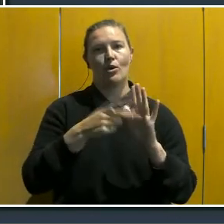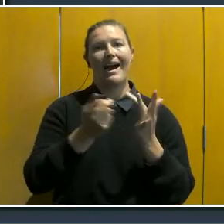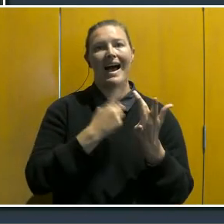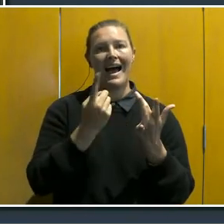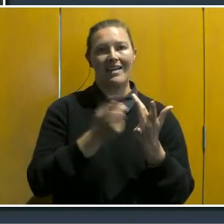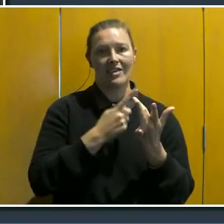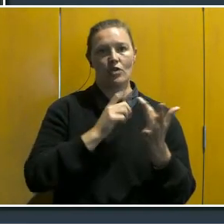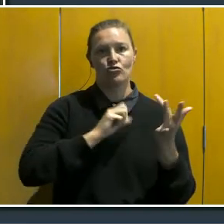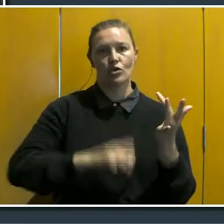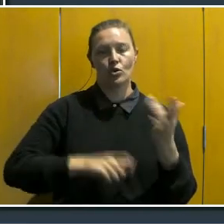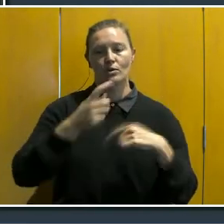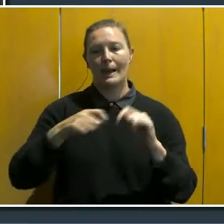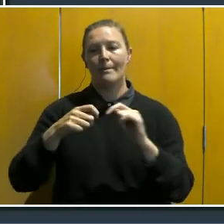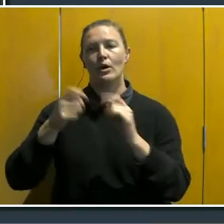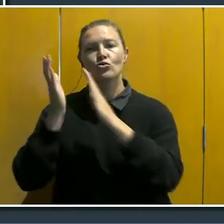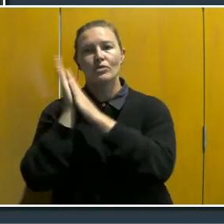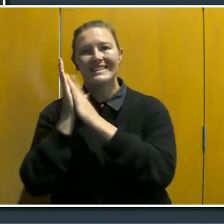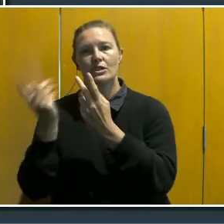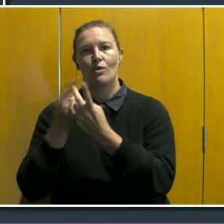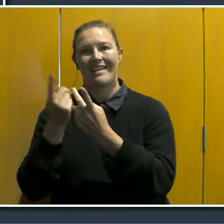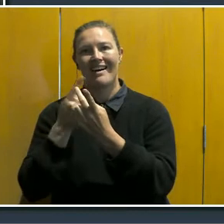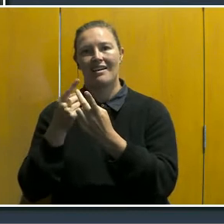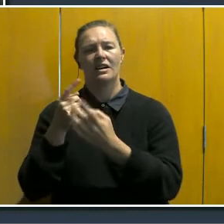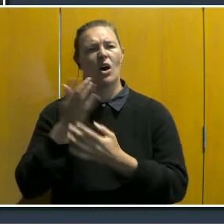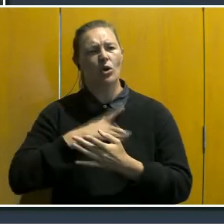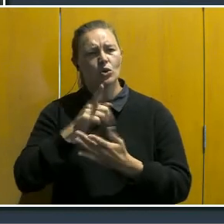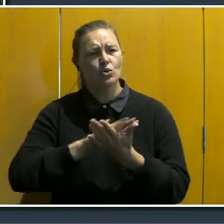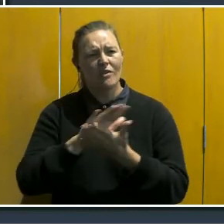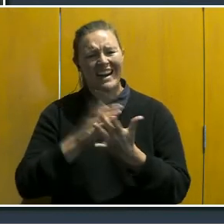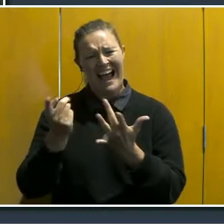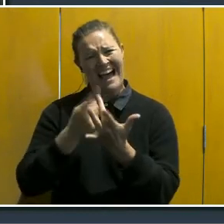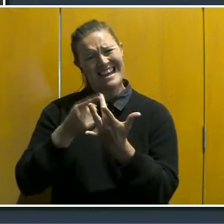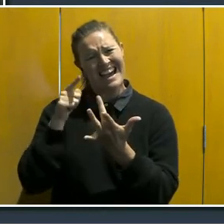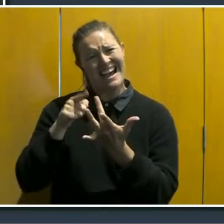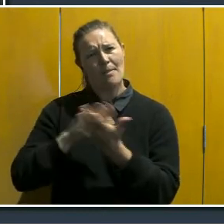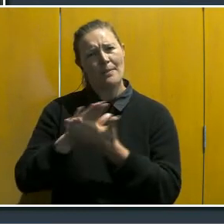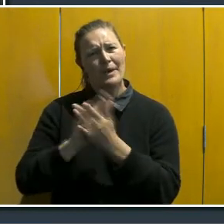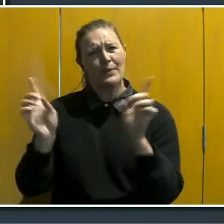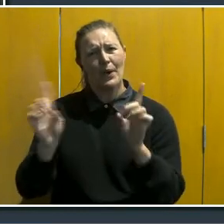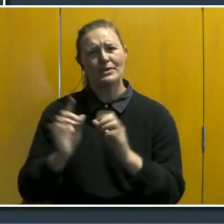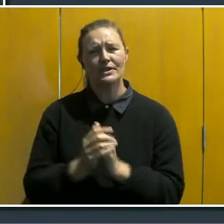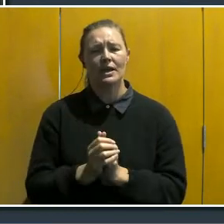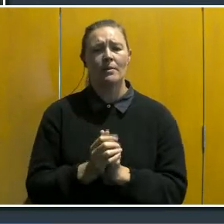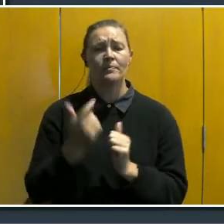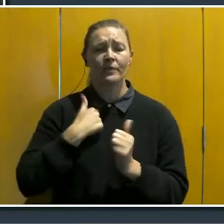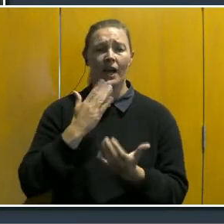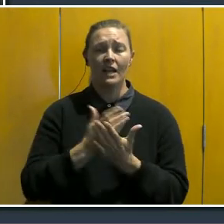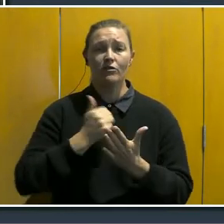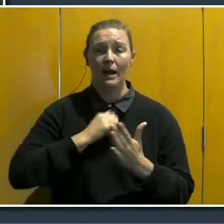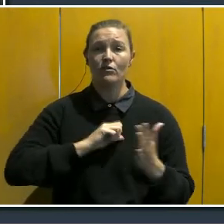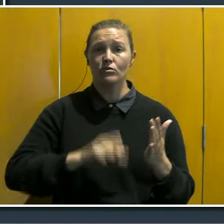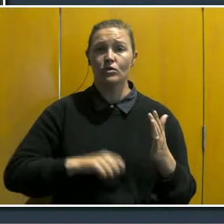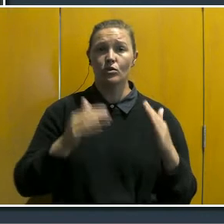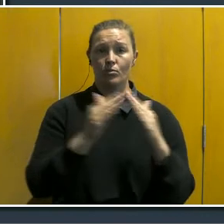other. Can you please define other? What is other? Just because I live on my rural property